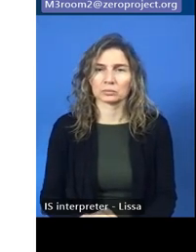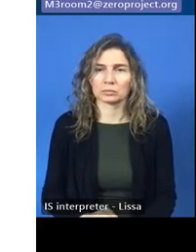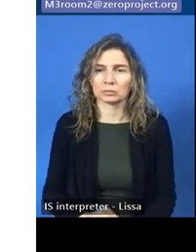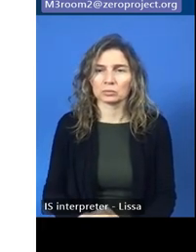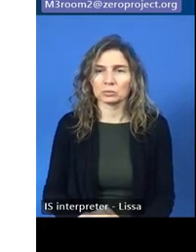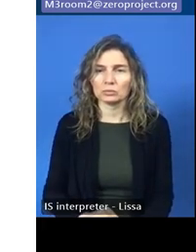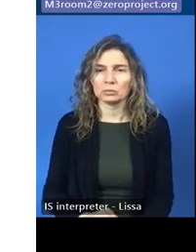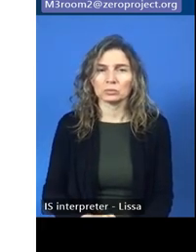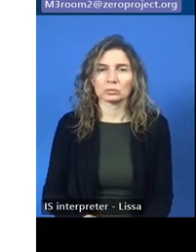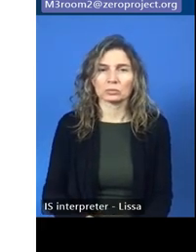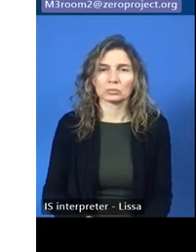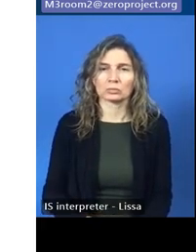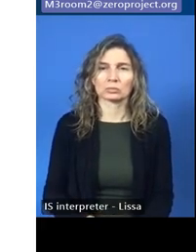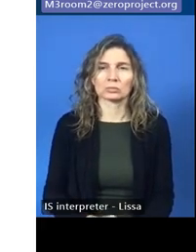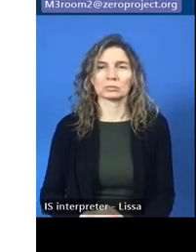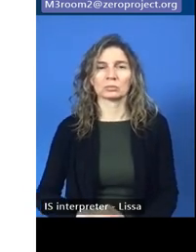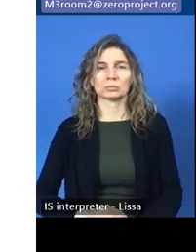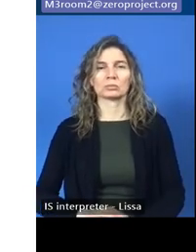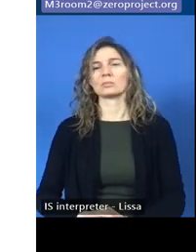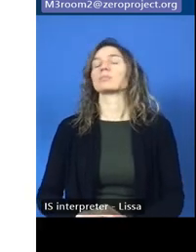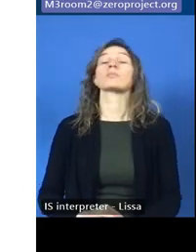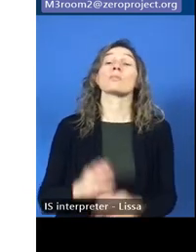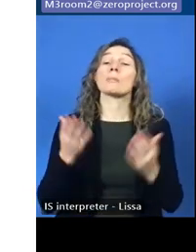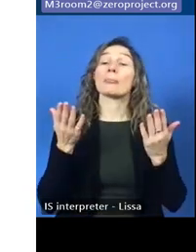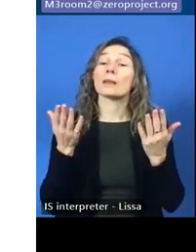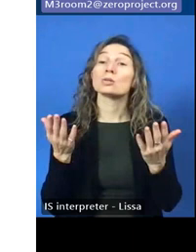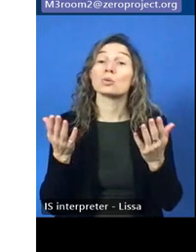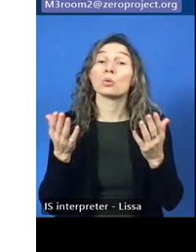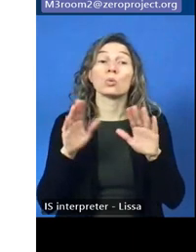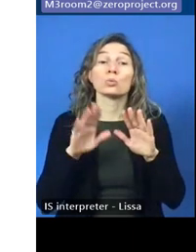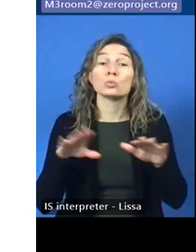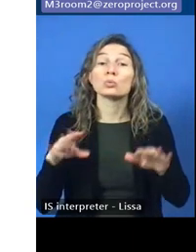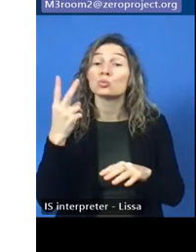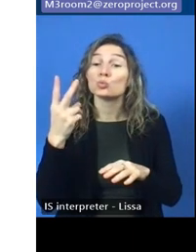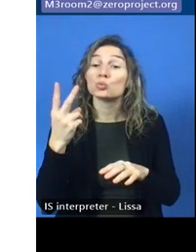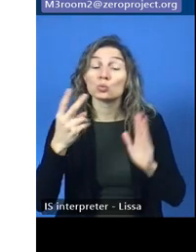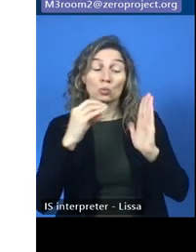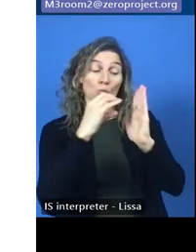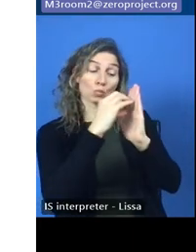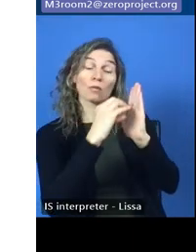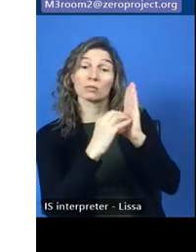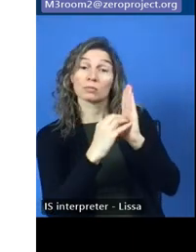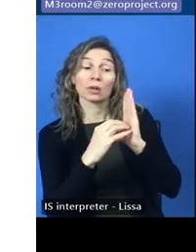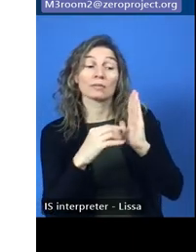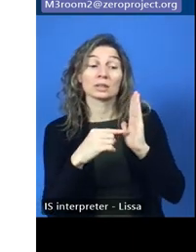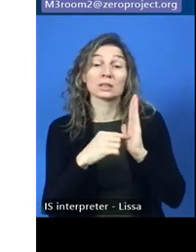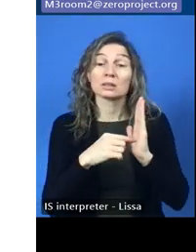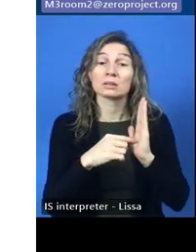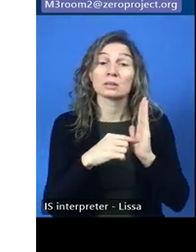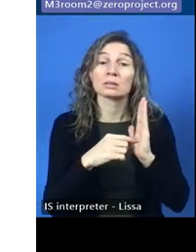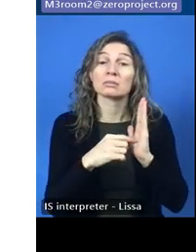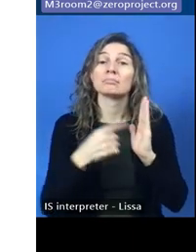children. We work with the two provinces and we work with mainstream school to establish